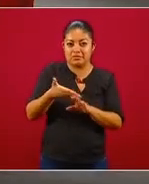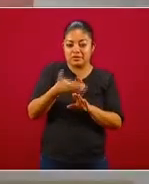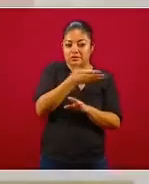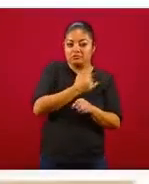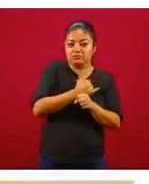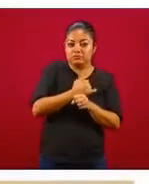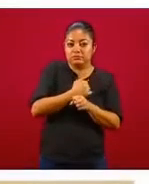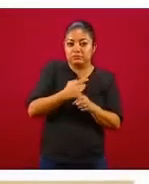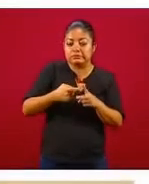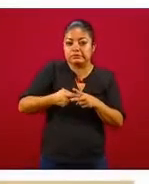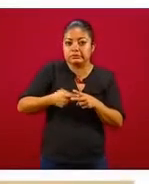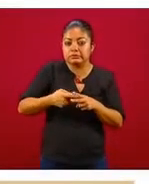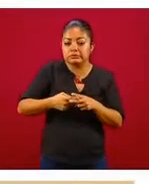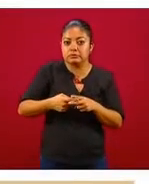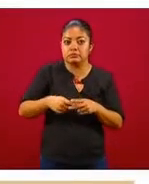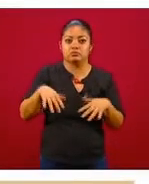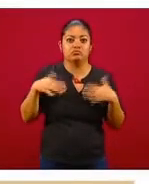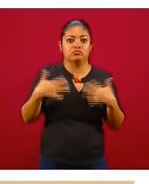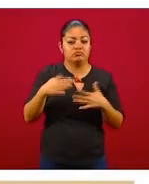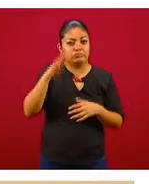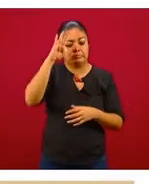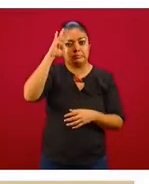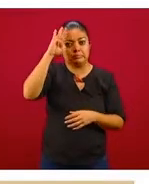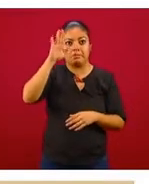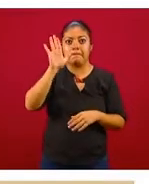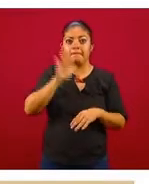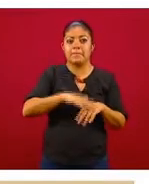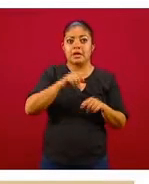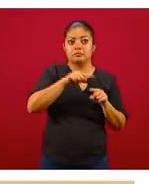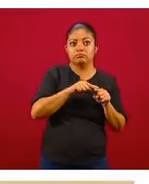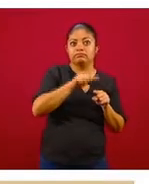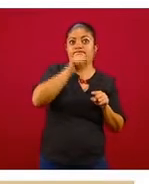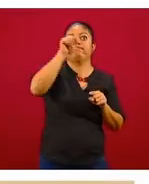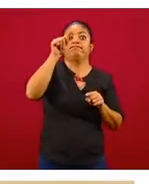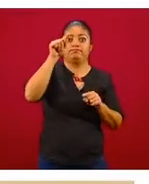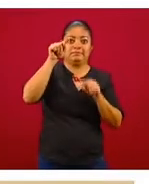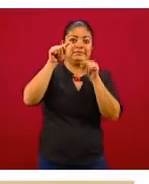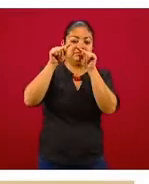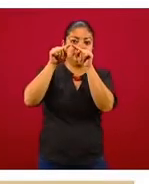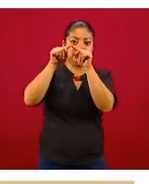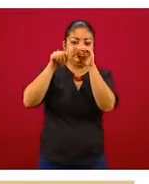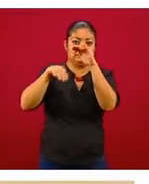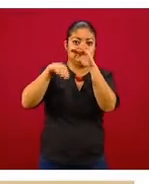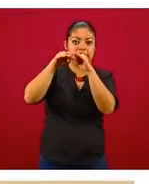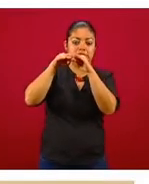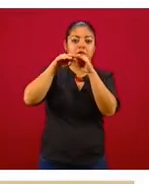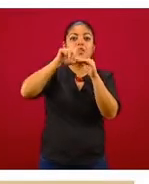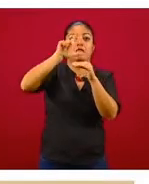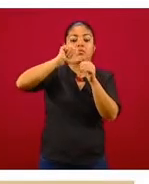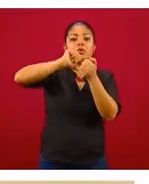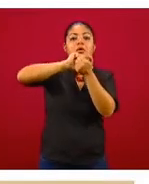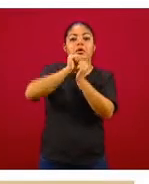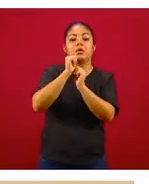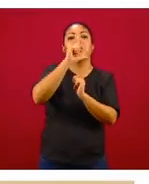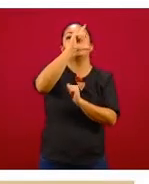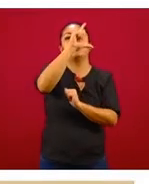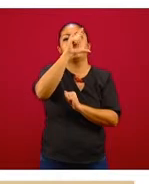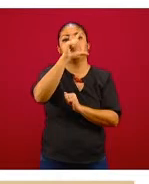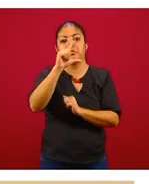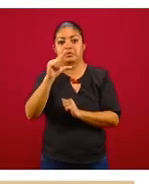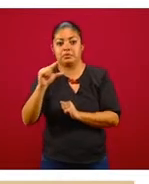the projection was that May the 8th we would have the peak of the curve. and after that we would